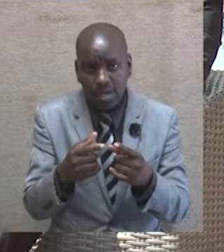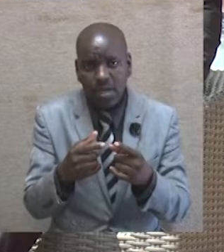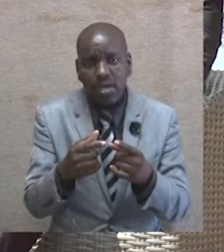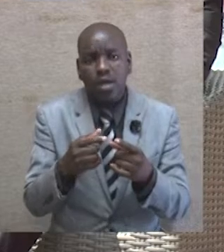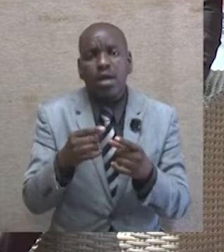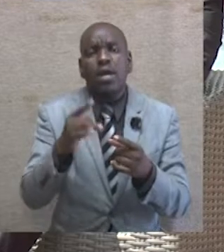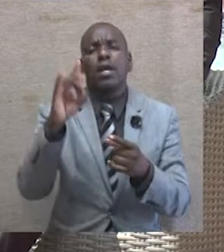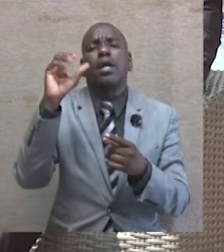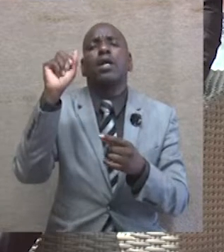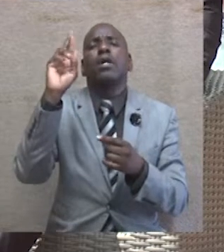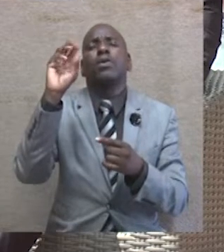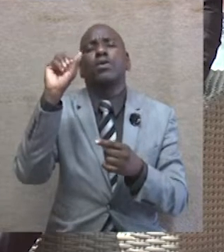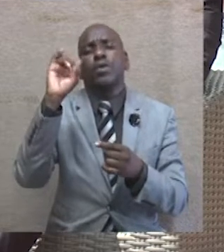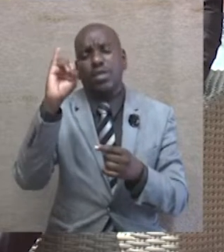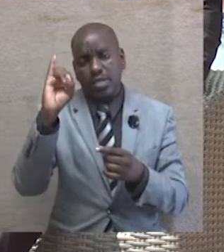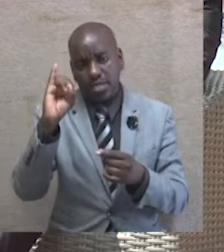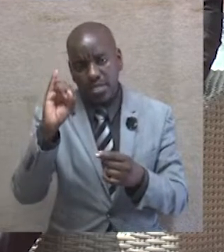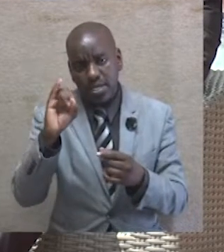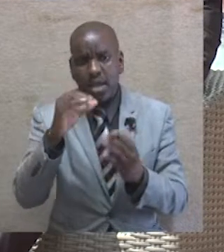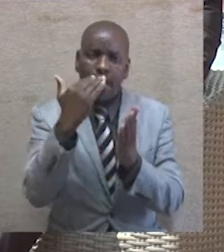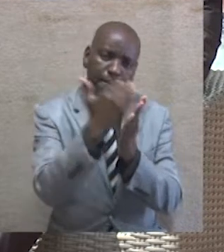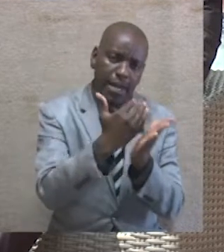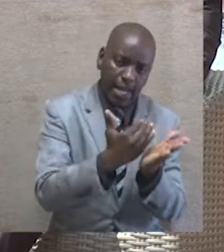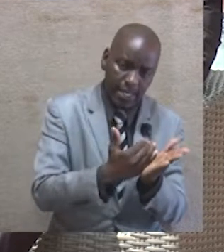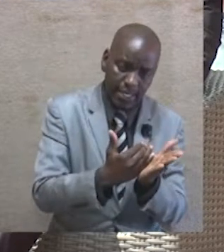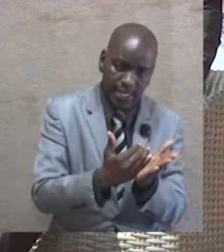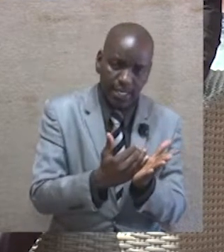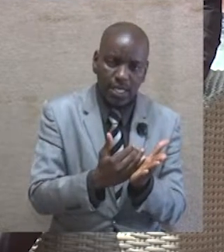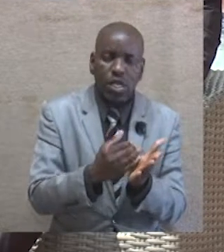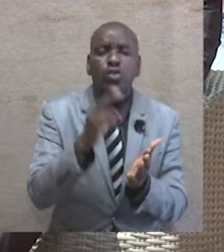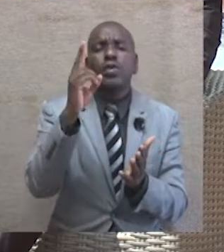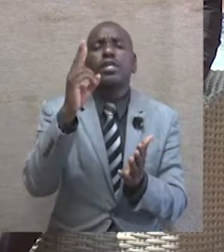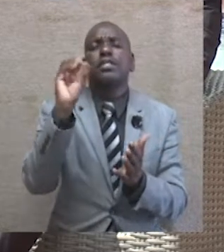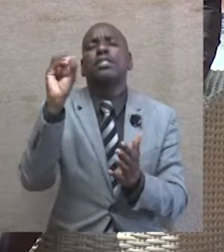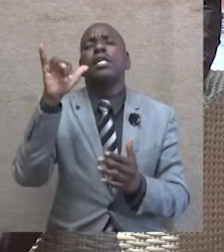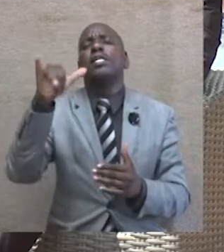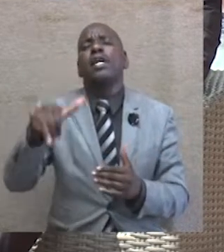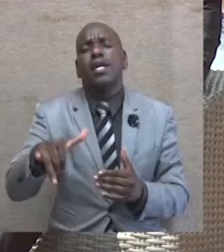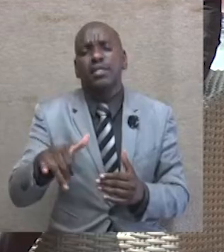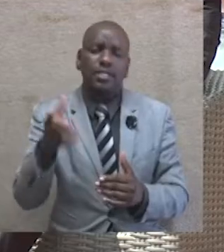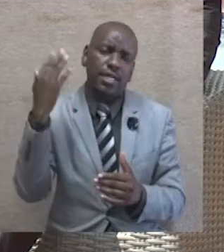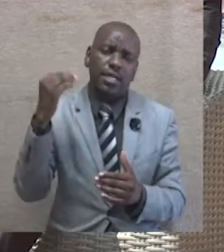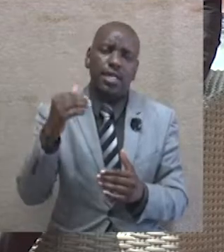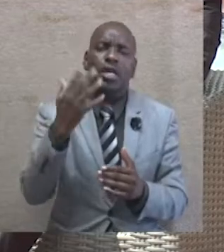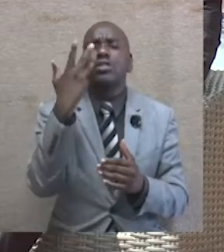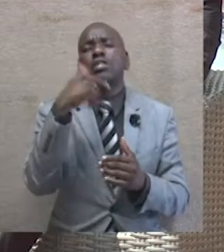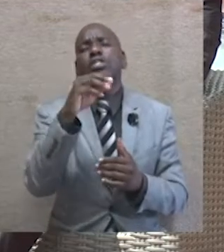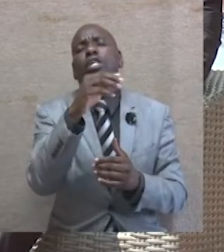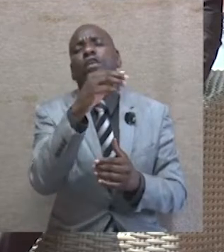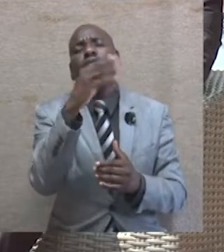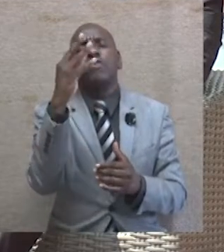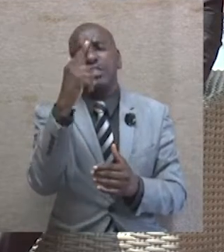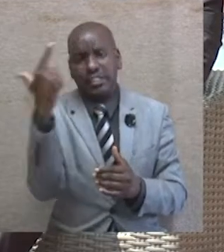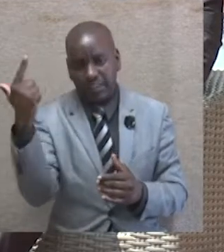called the Karoi Action Plan that was coined around 20 years back. It has a section